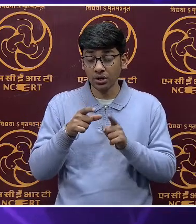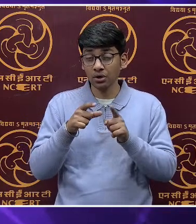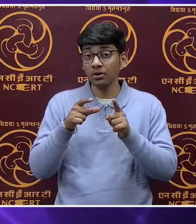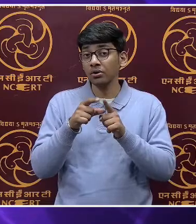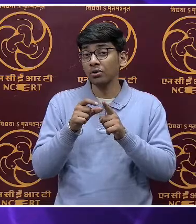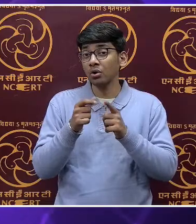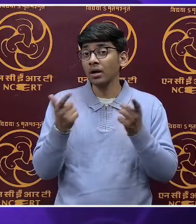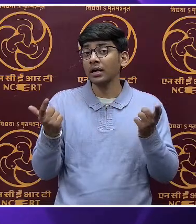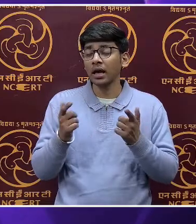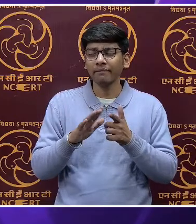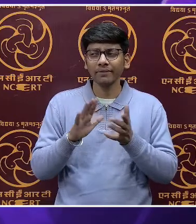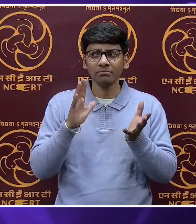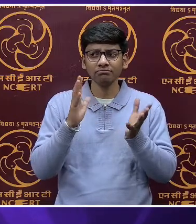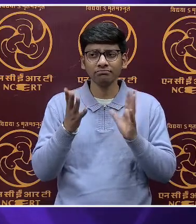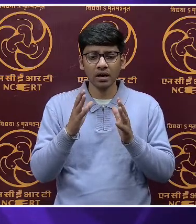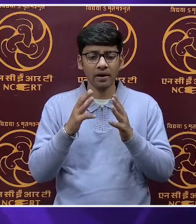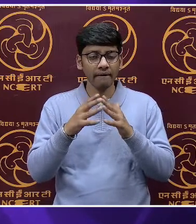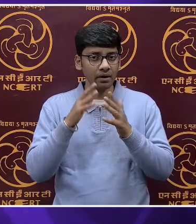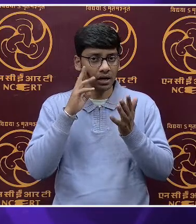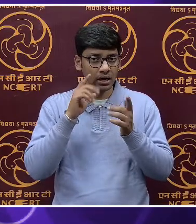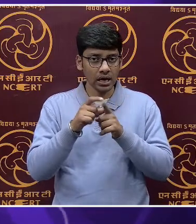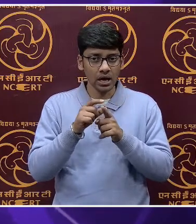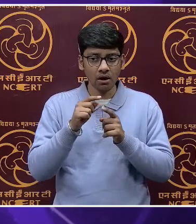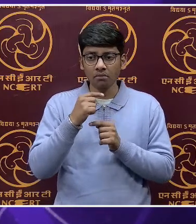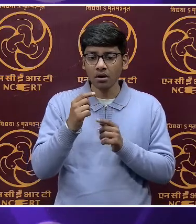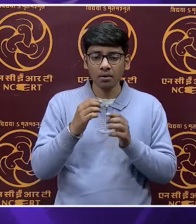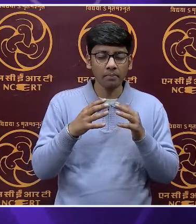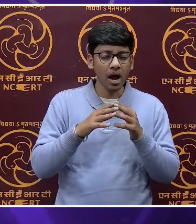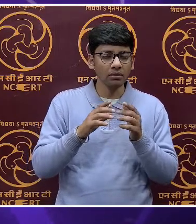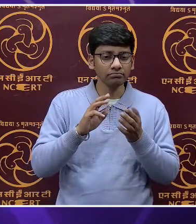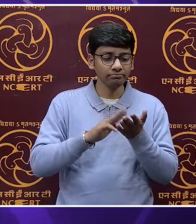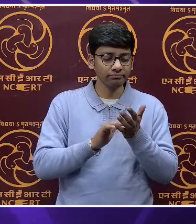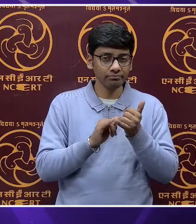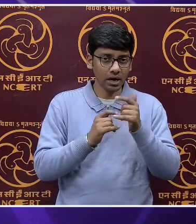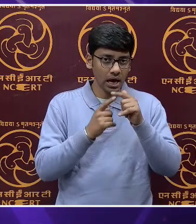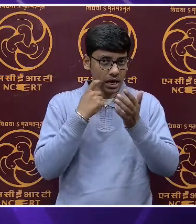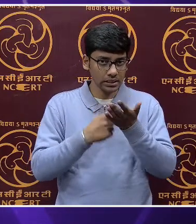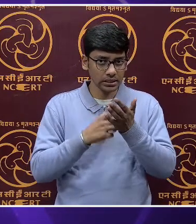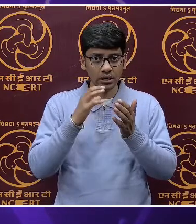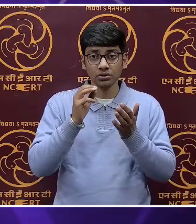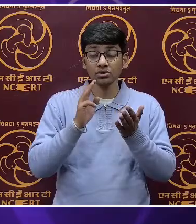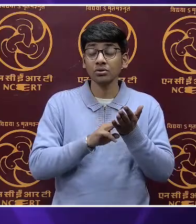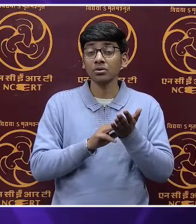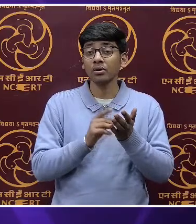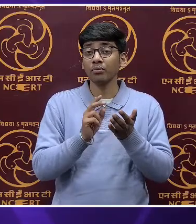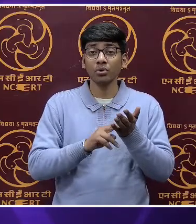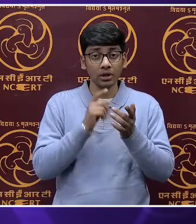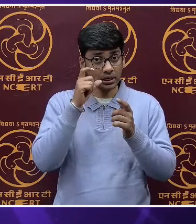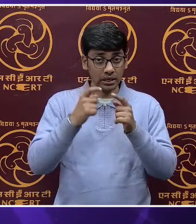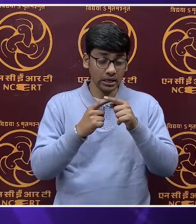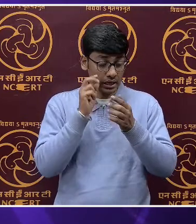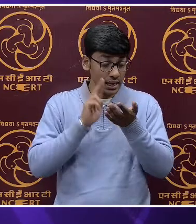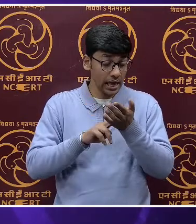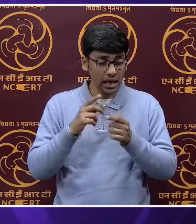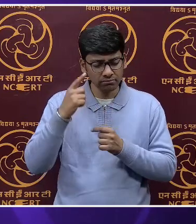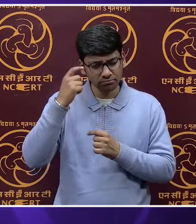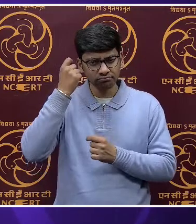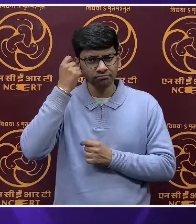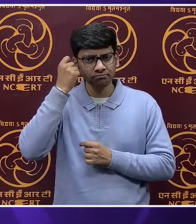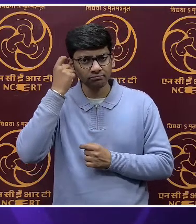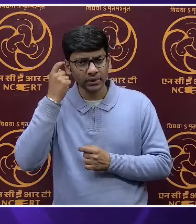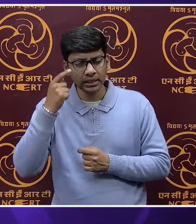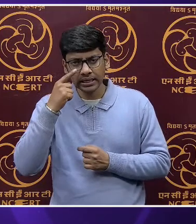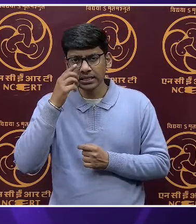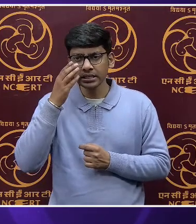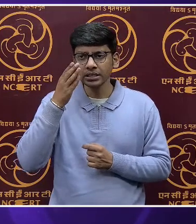worldwide, and not only that, she has become a master communicator, and everybody is amazed how she is able to understand, because it is